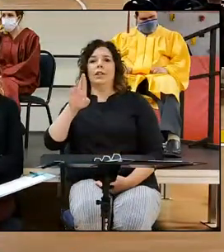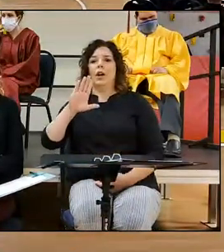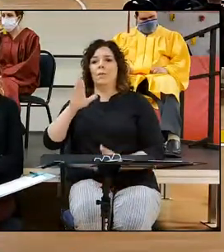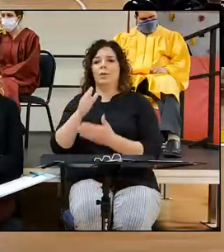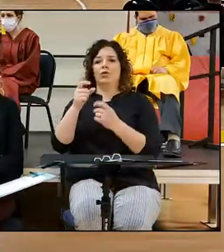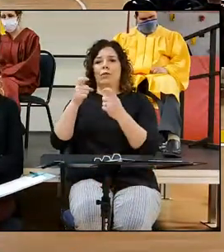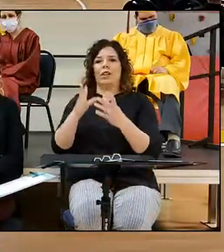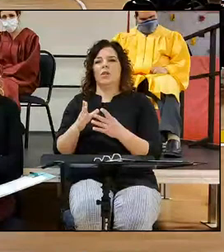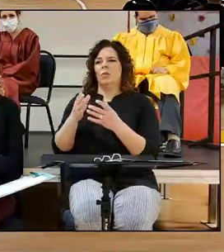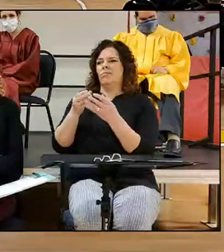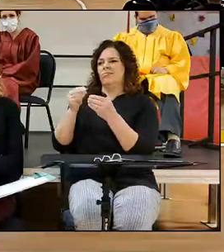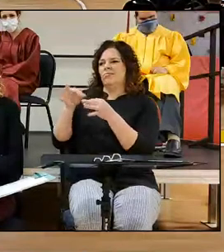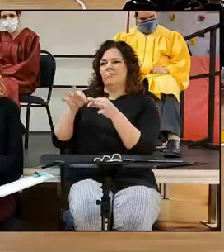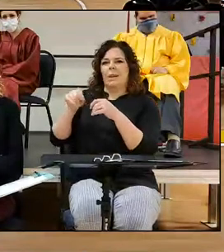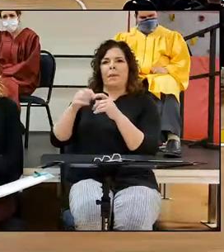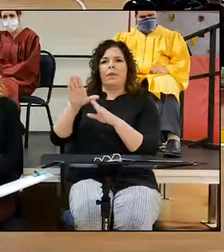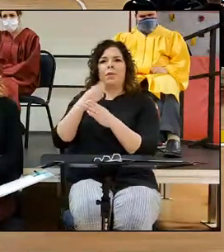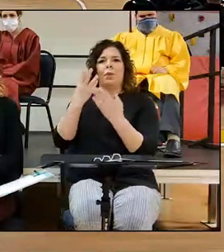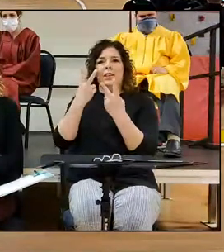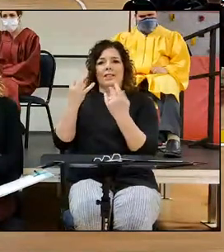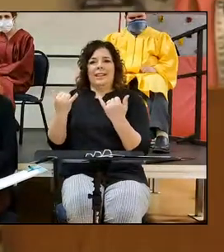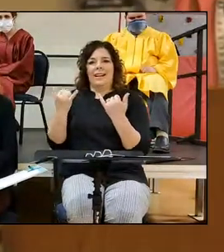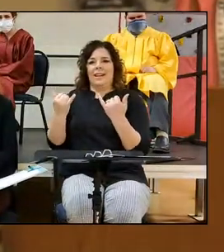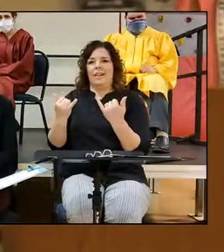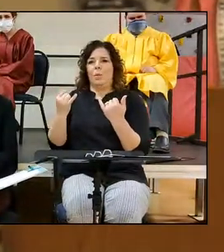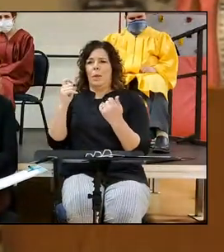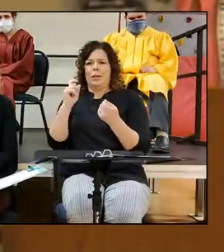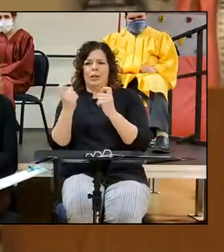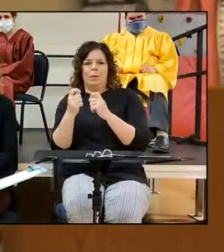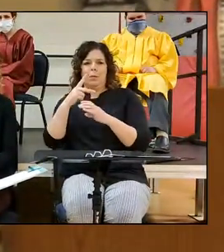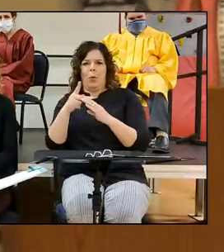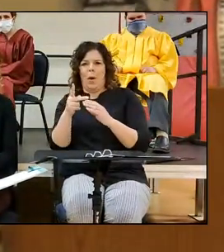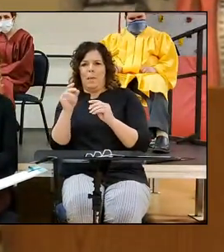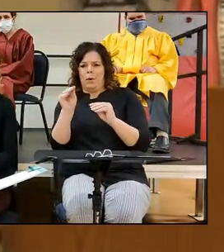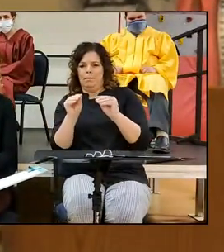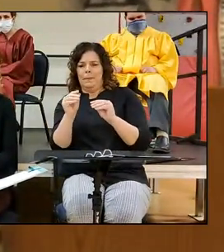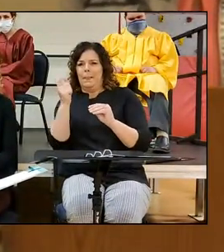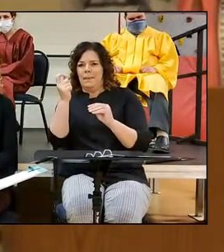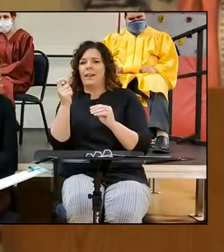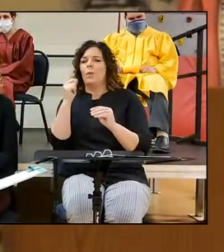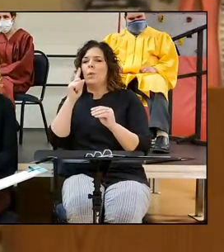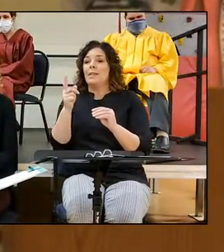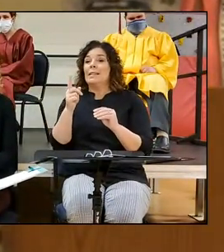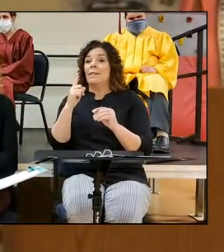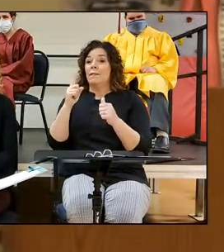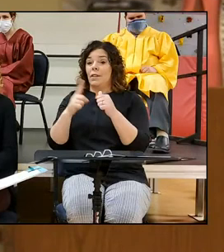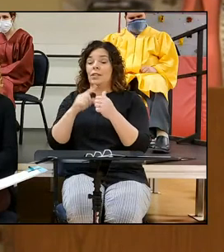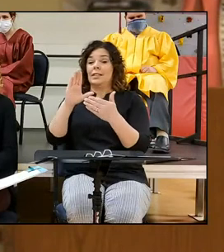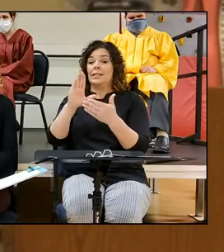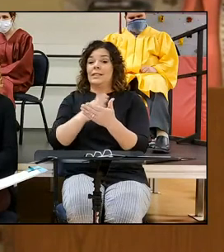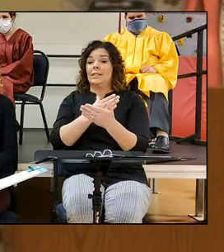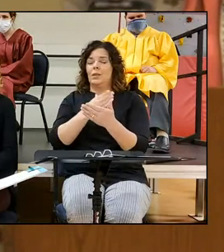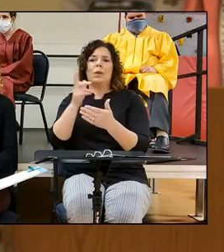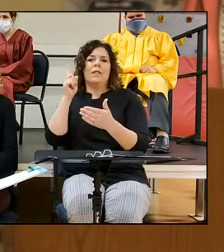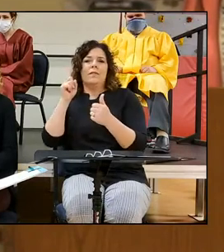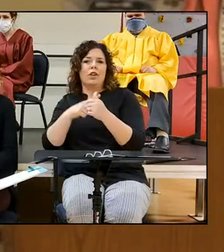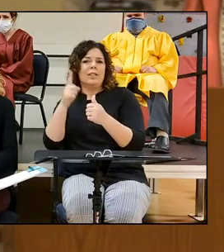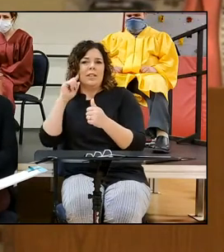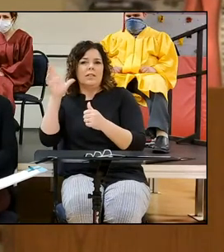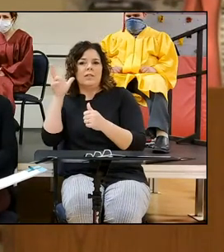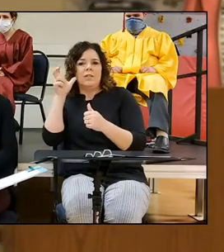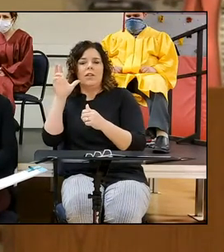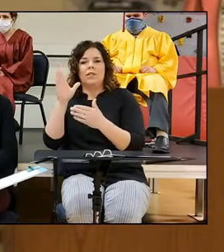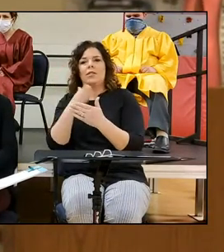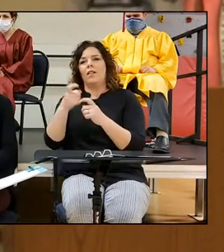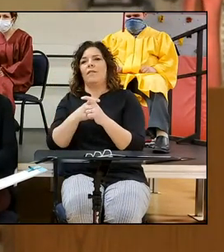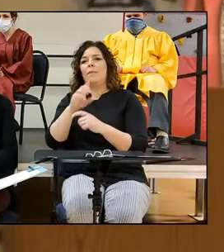information about the songs that you will hear today. There's going to be a little change in the program. You will sing, or you'll hear the song from the